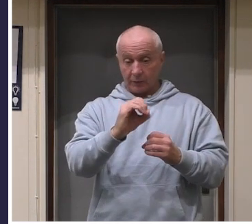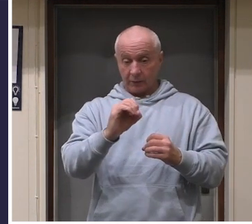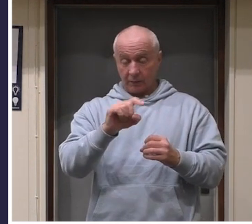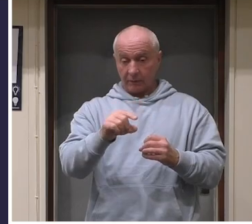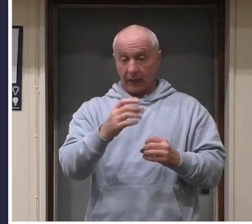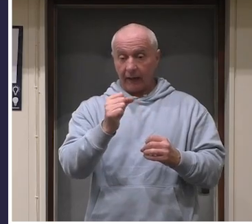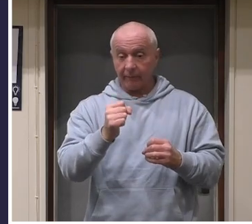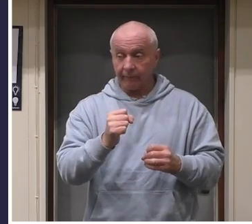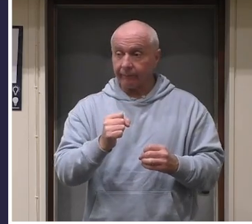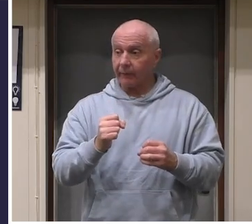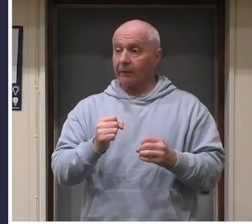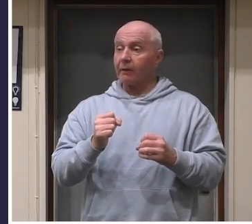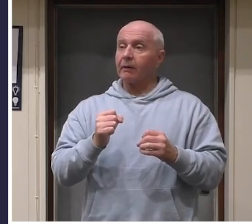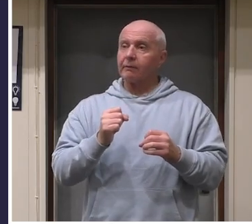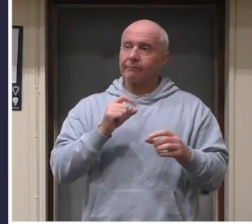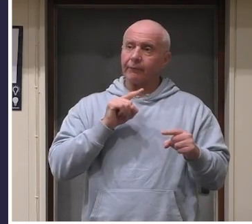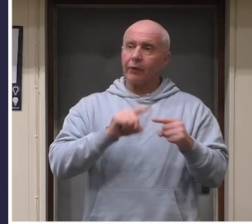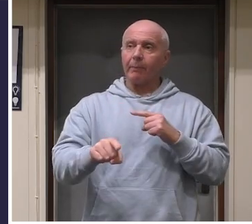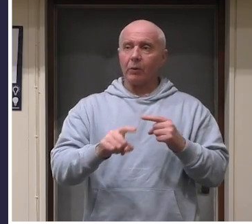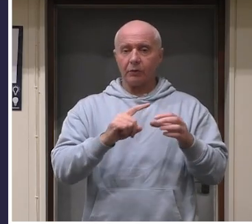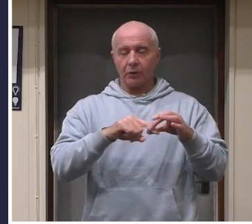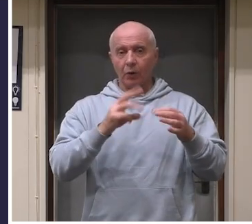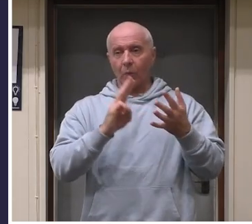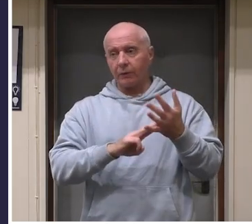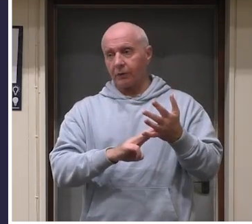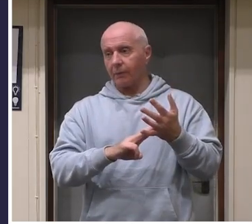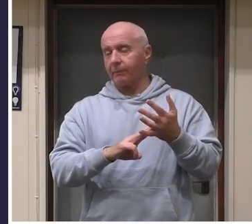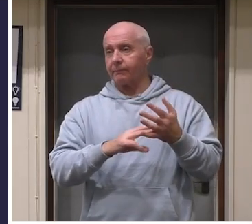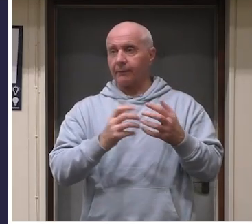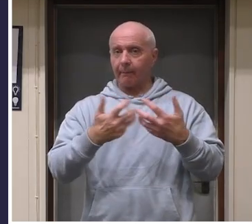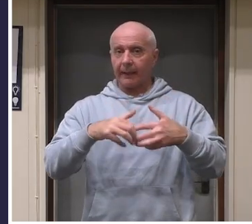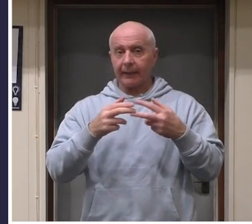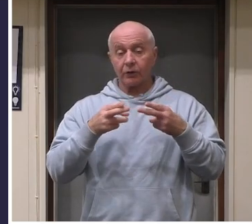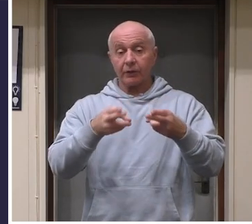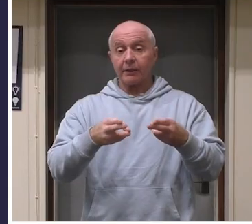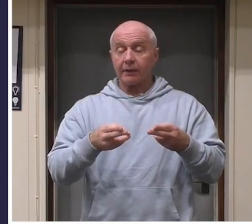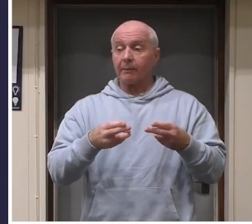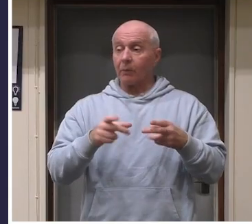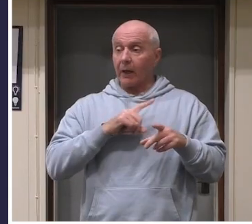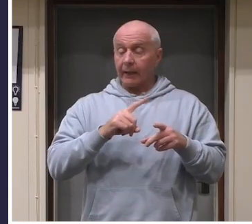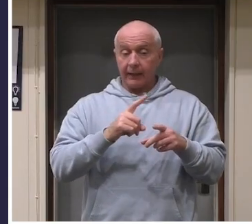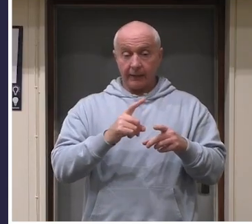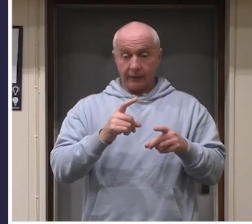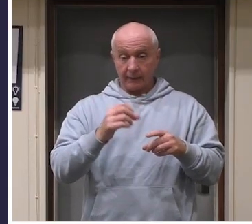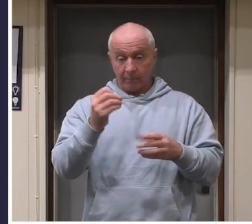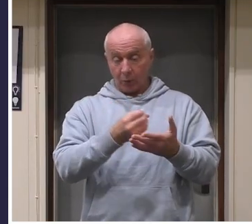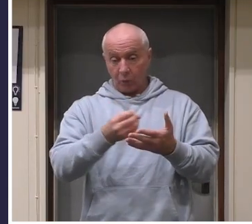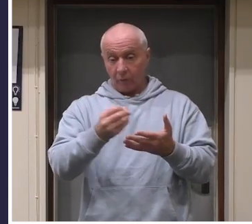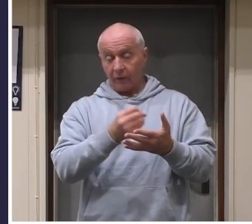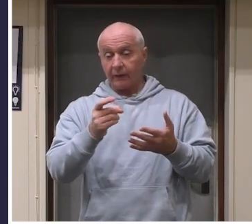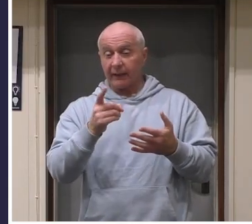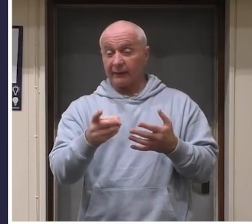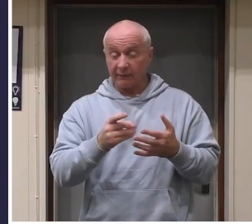is the most quantum mechanical system ever. It's a mechanical system because it's moving, and it's the most quantum because